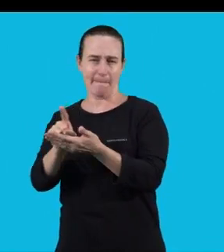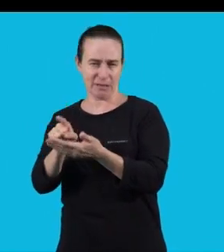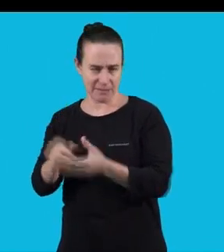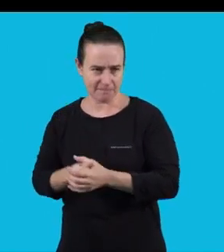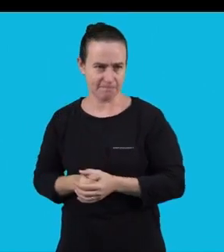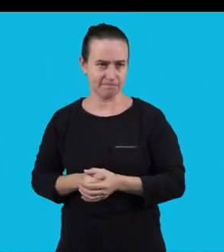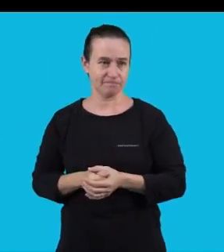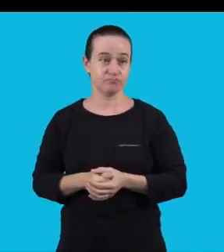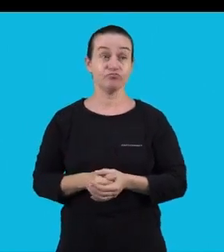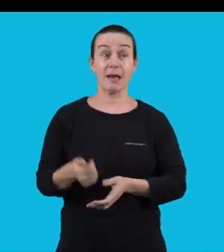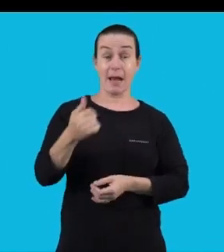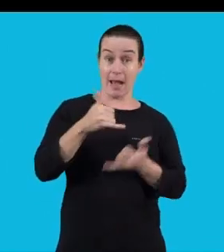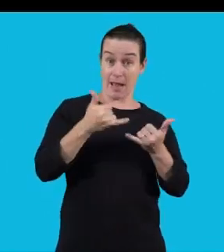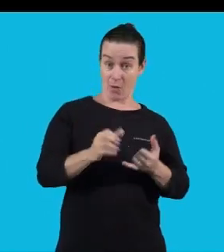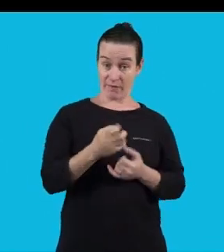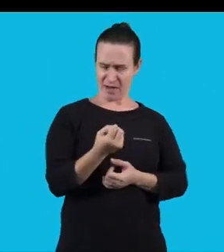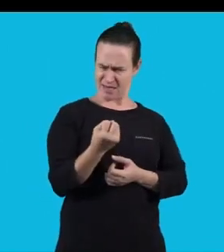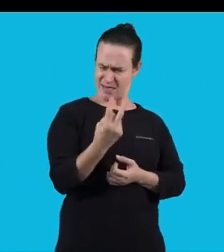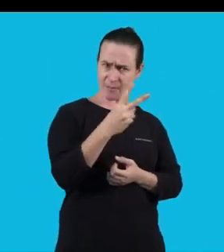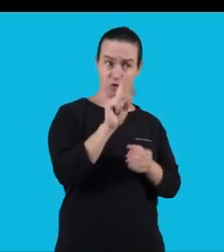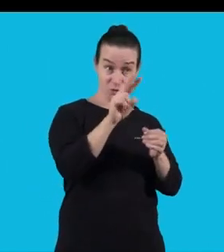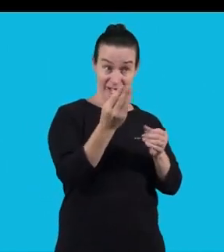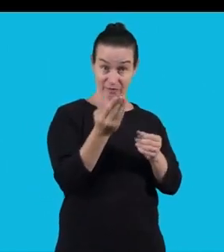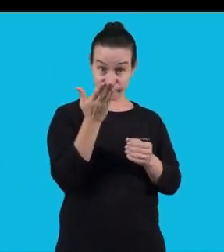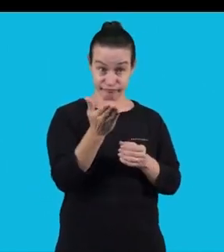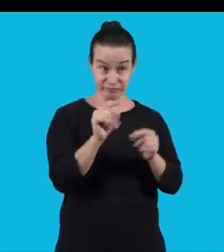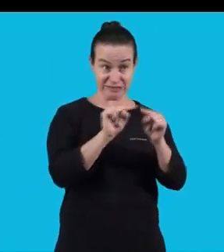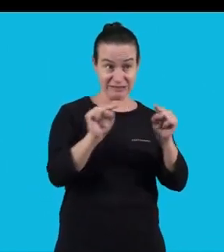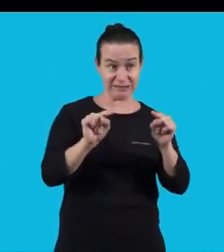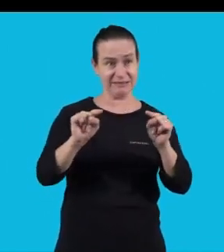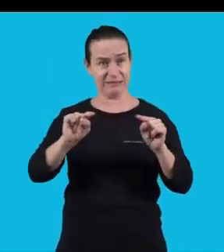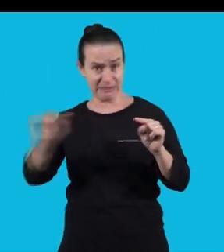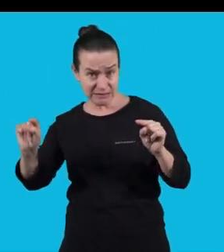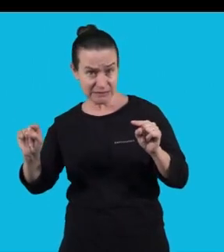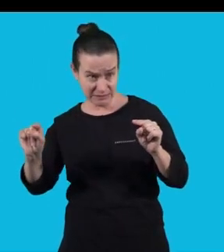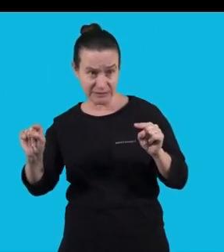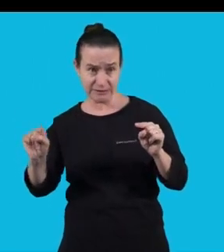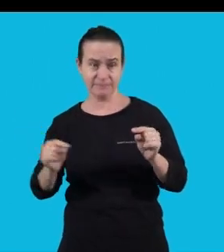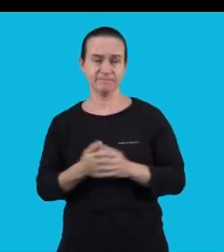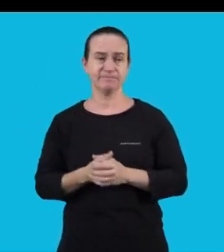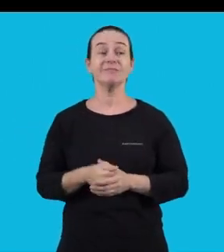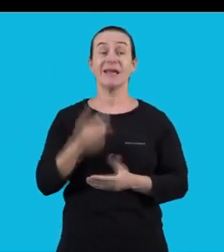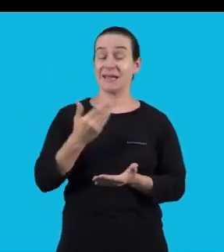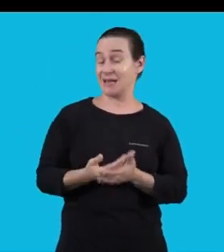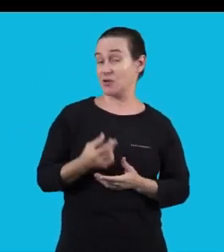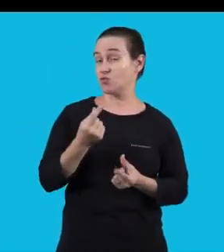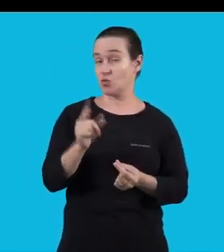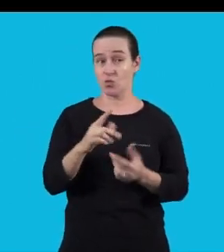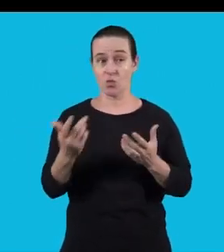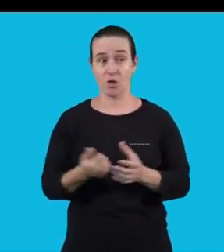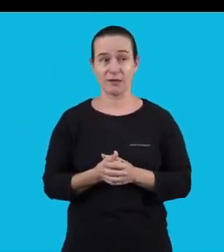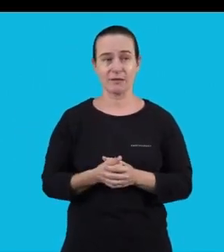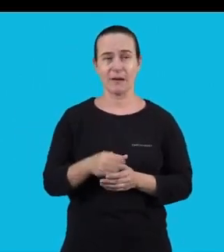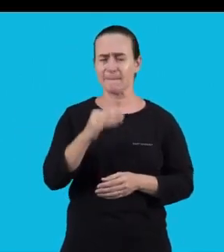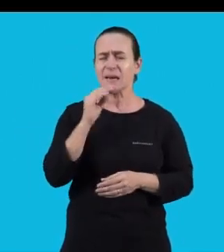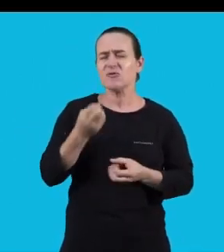compass. Now, double dashes, as you can see here, are also used, and they can be used to do the following. They can